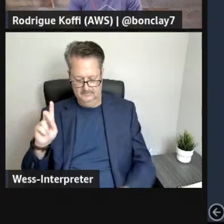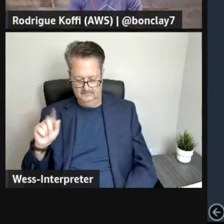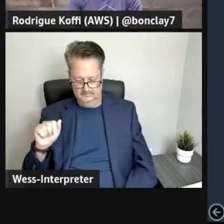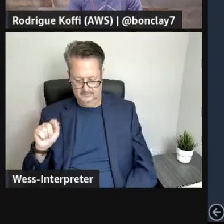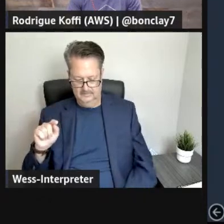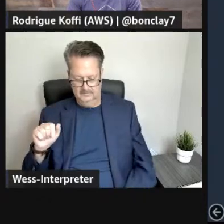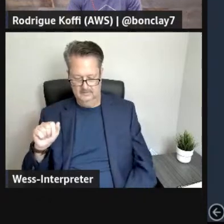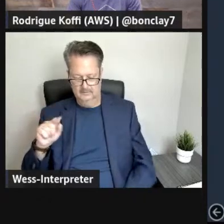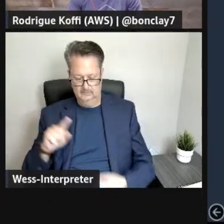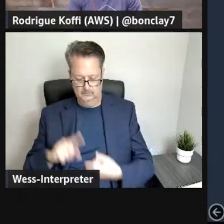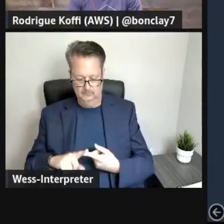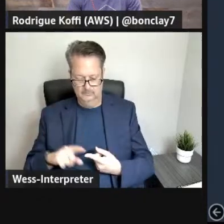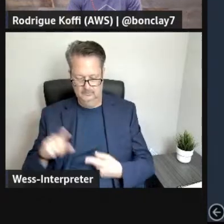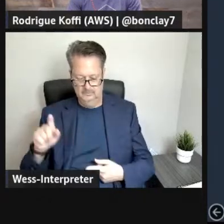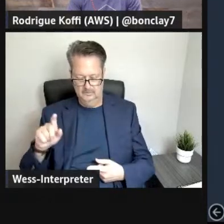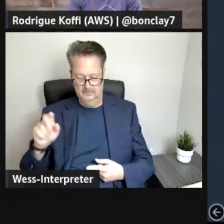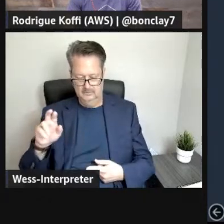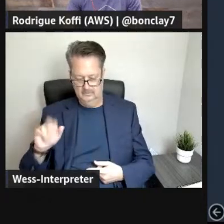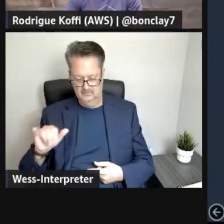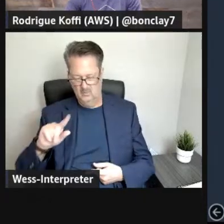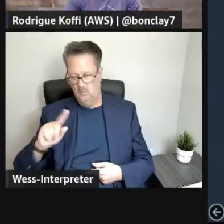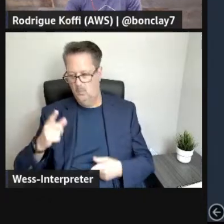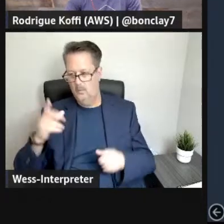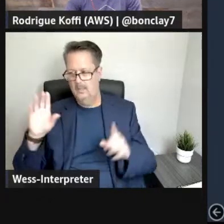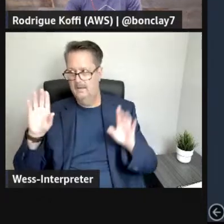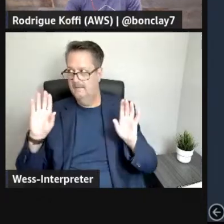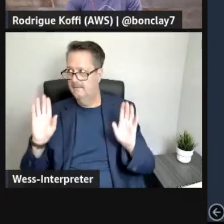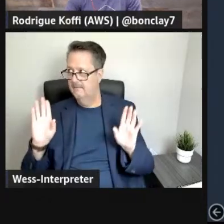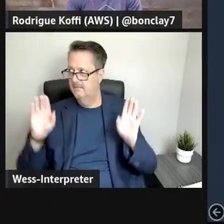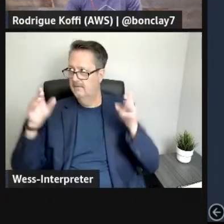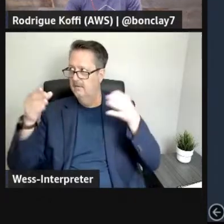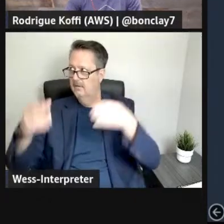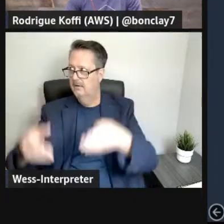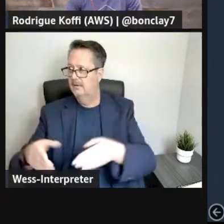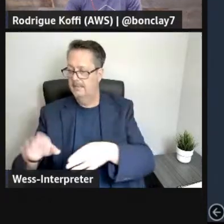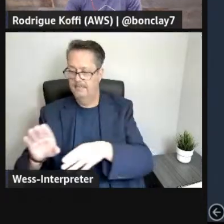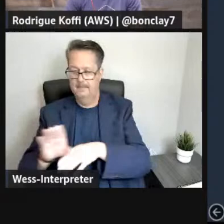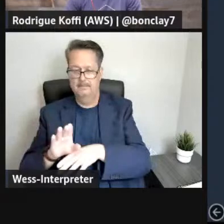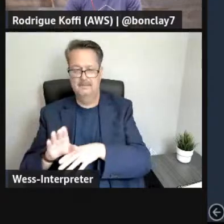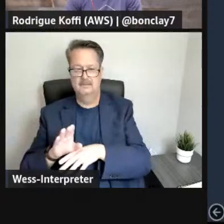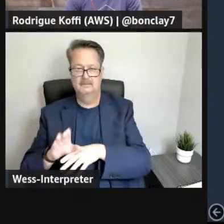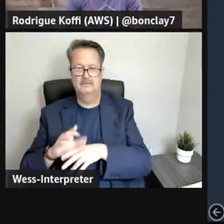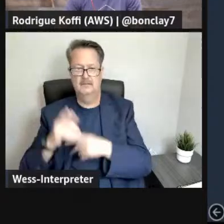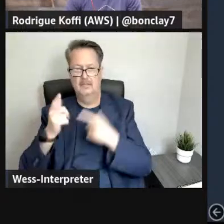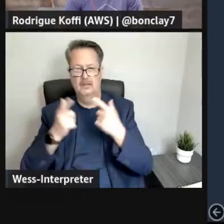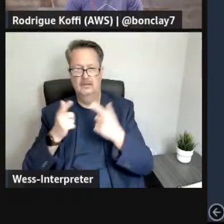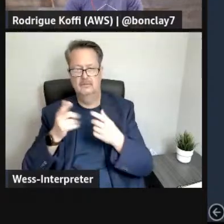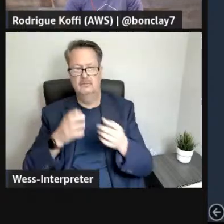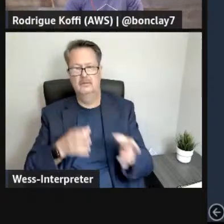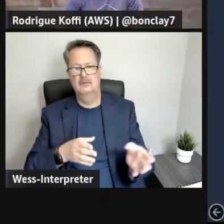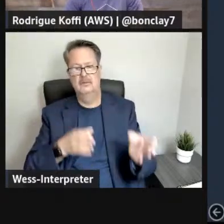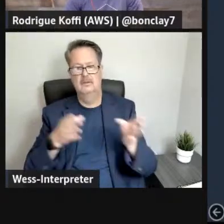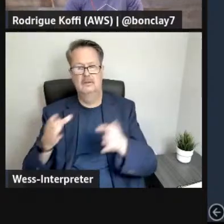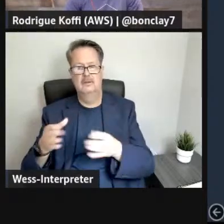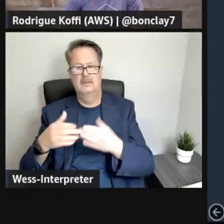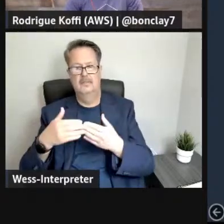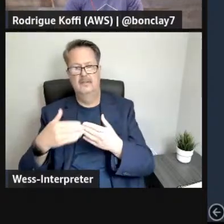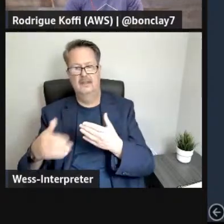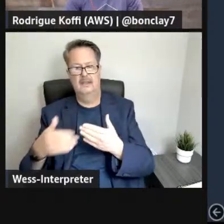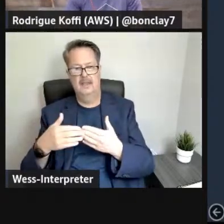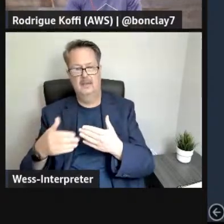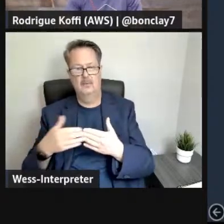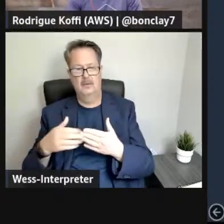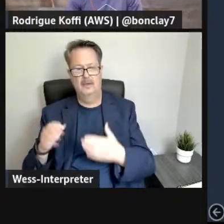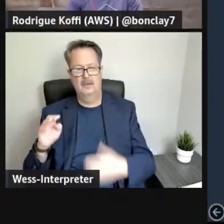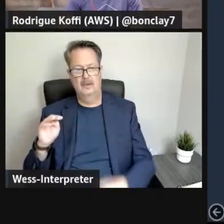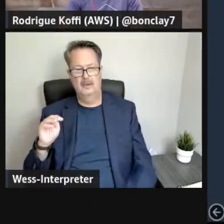is only focusing on doing its business logic that it's supposed to do. And here's the gateway, or the centralized mode.